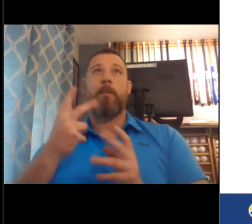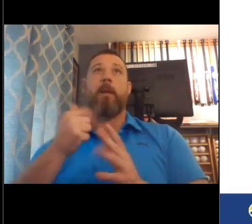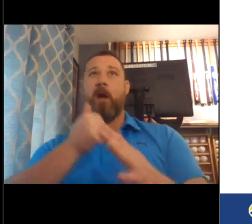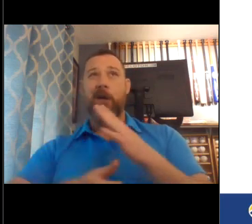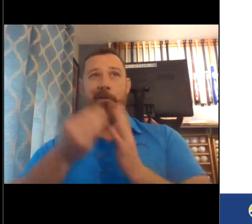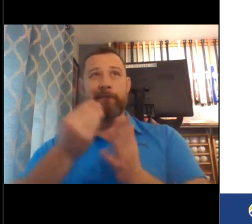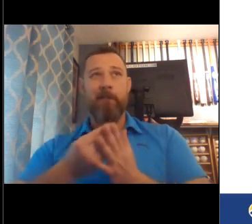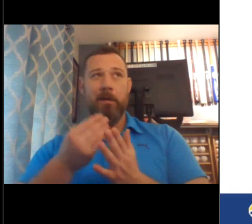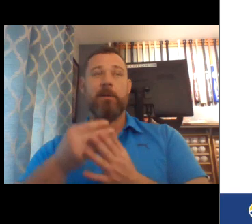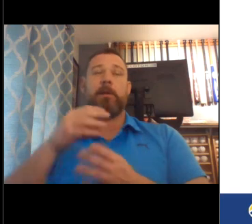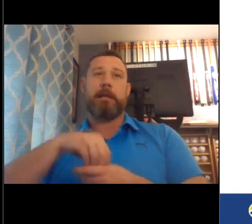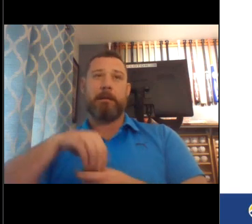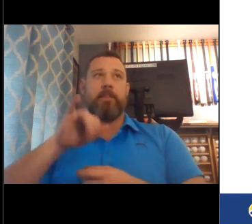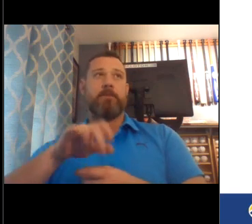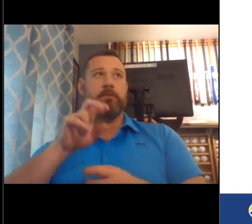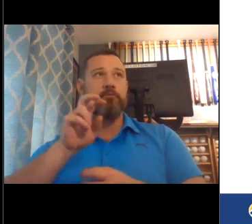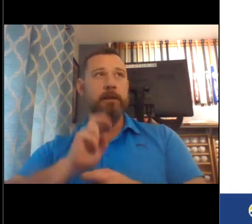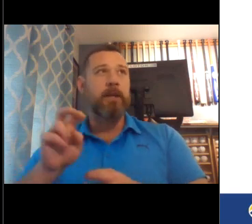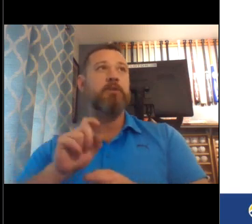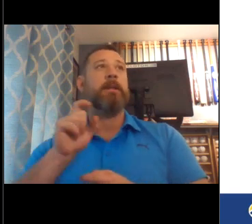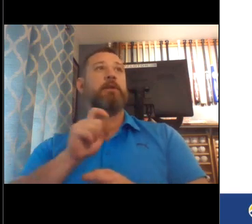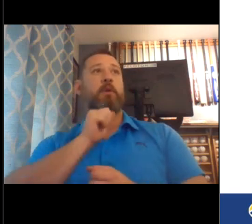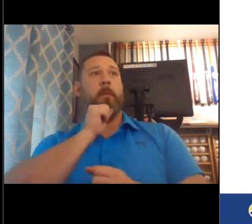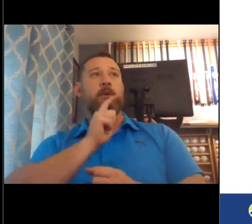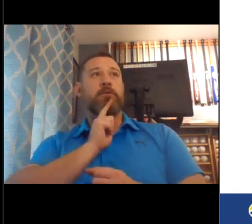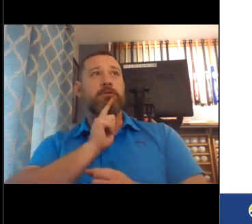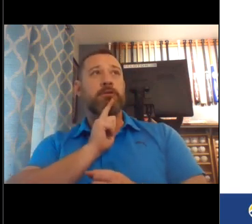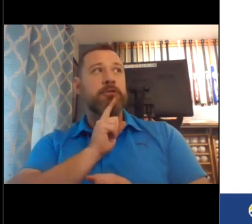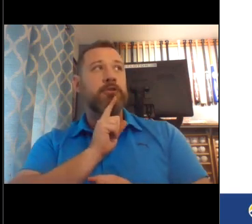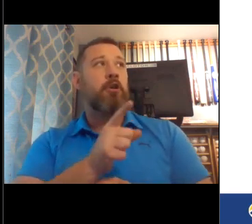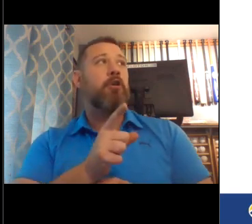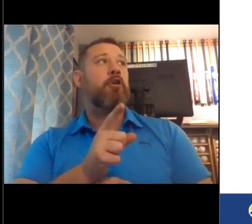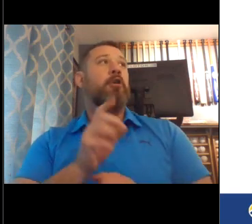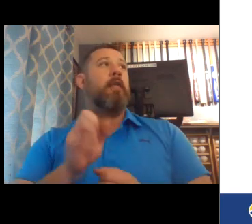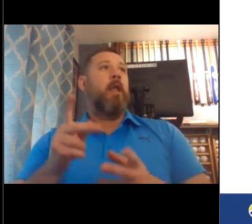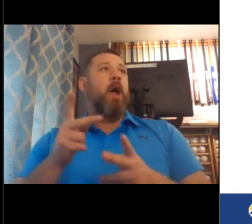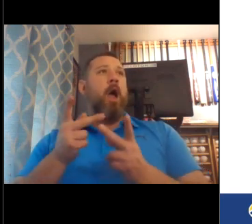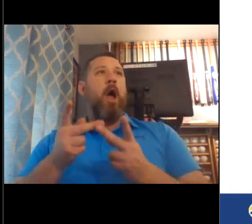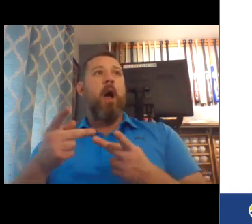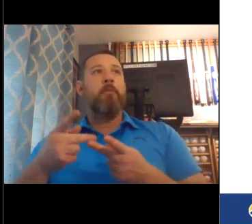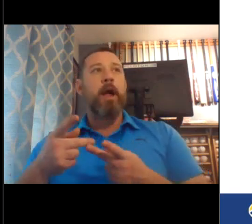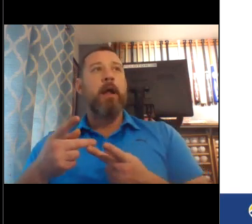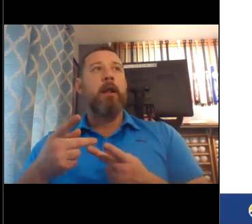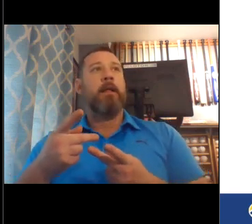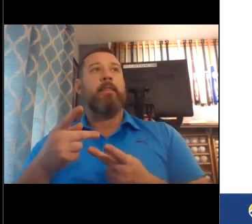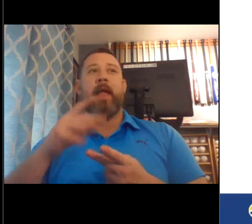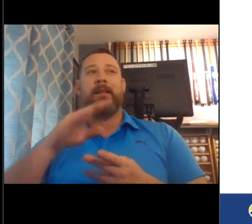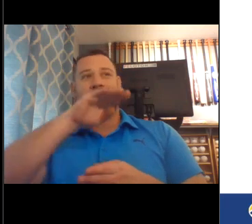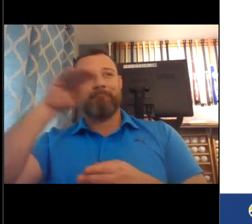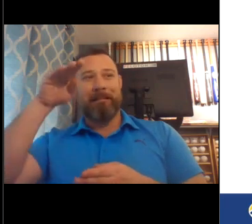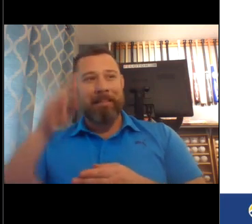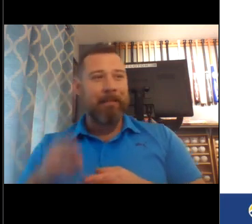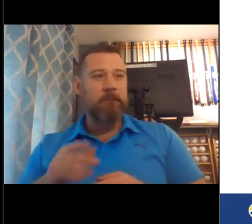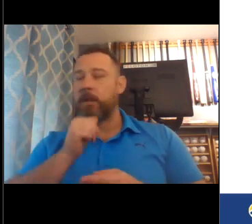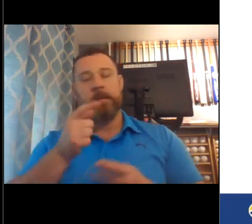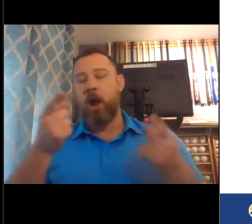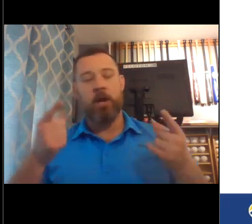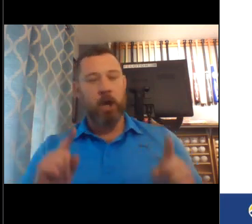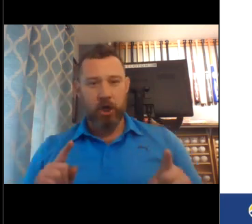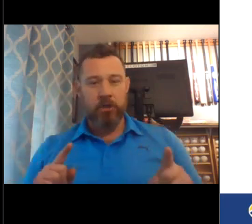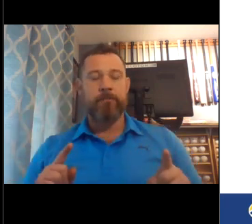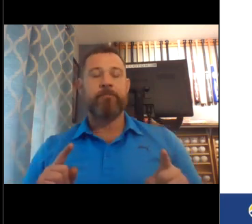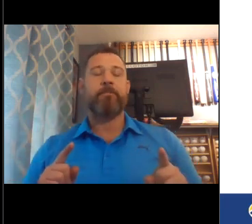transportation. We need to make sure that transit operating fiscal cliff doesn't actually occur. And then there are